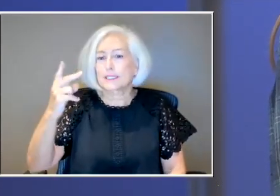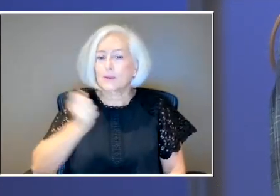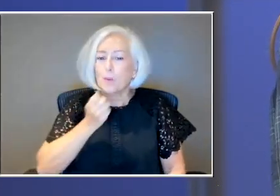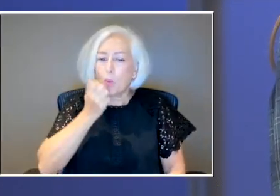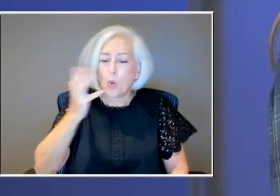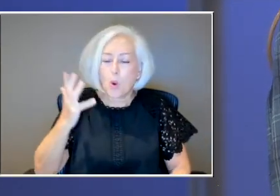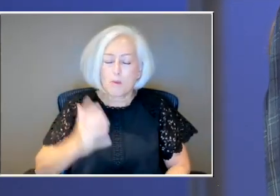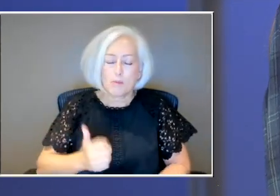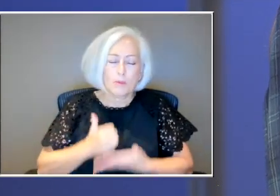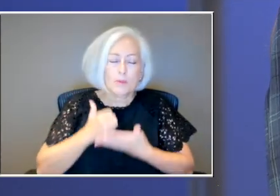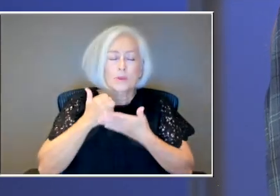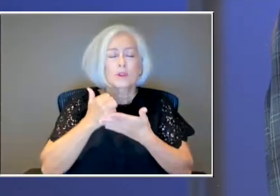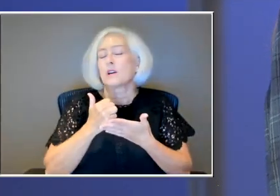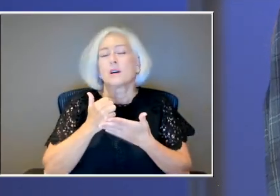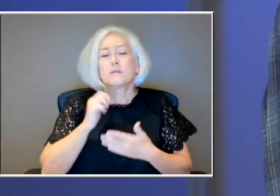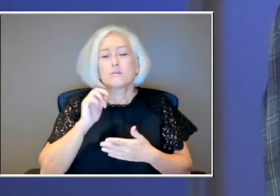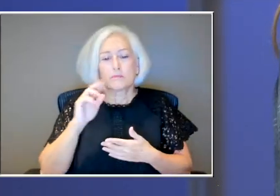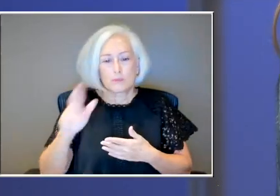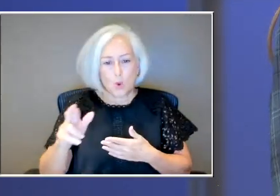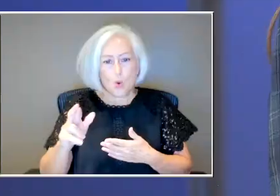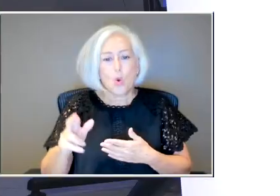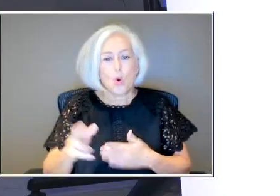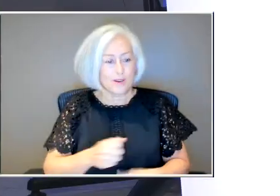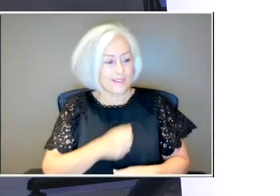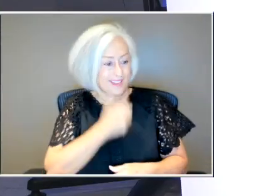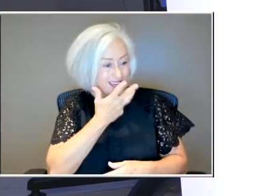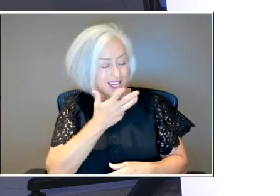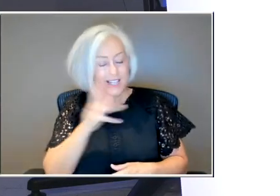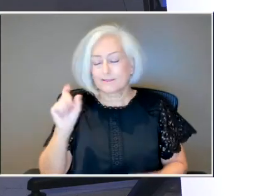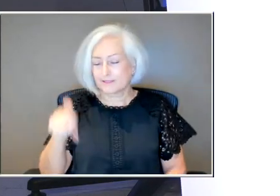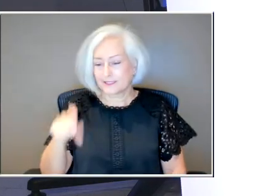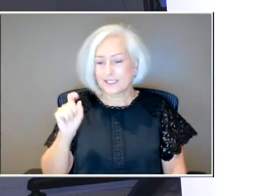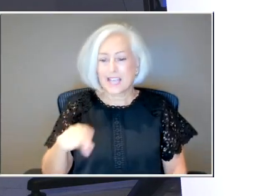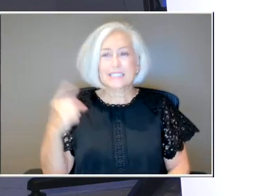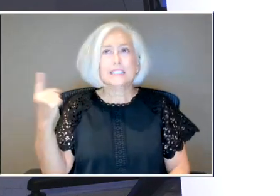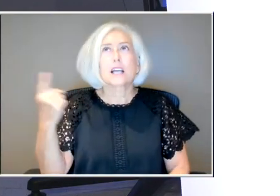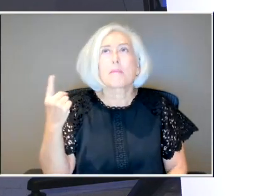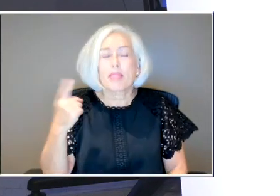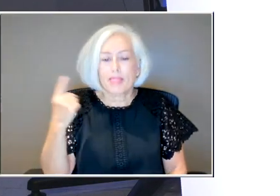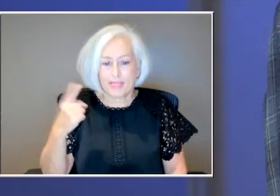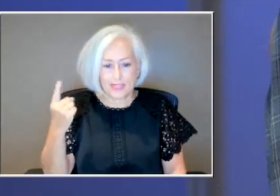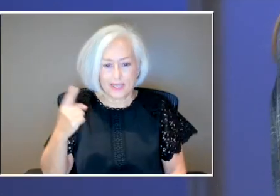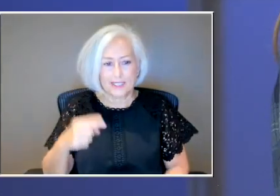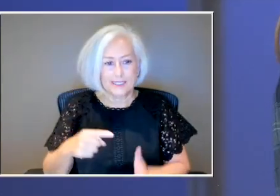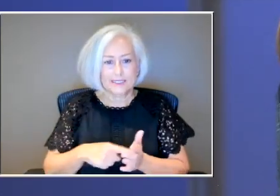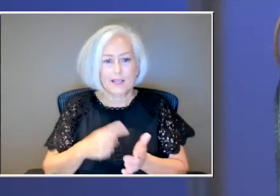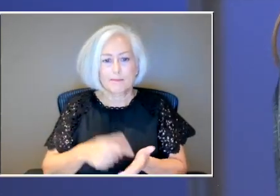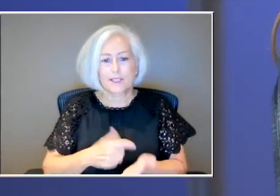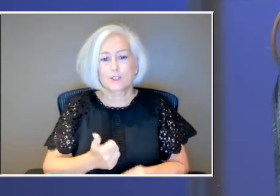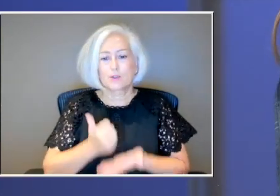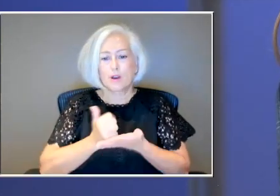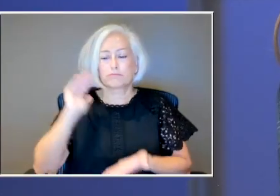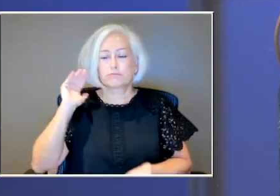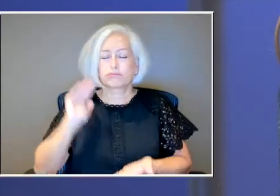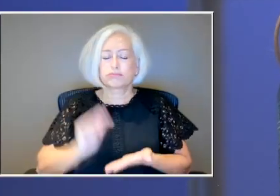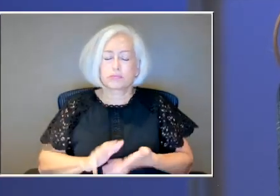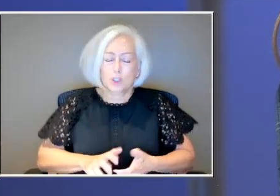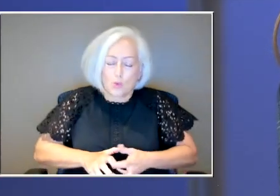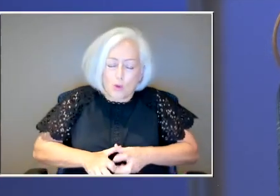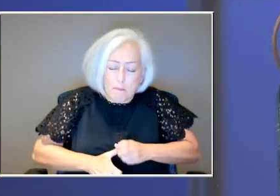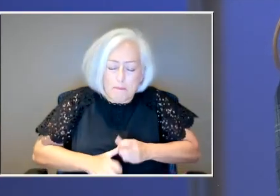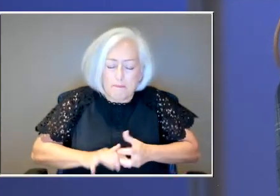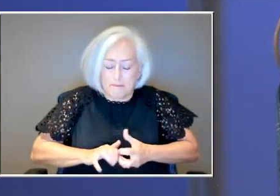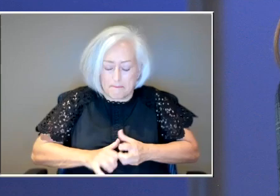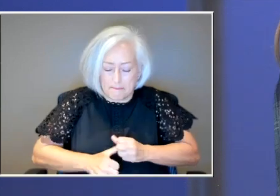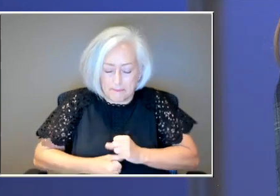night, or just lay on the bathroom floor. Yeah, just something to like maybe soothe with the cramps. But yeah, just really intense